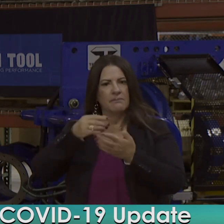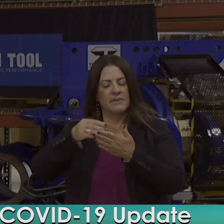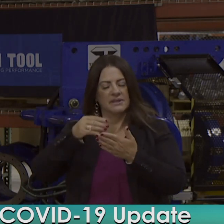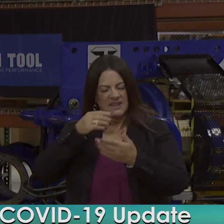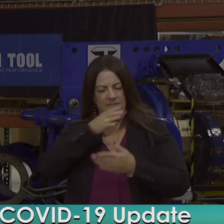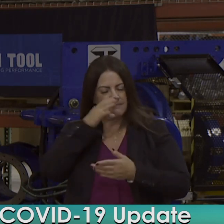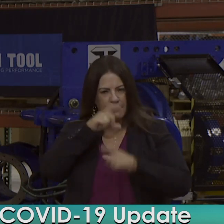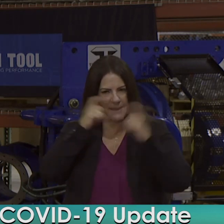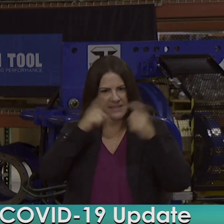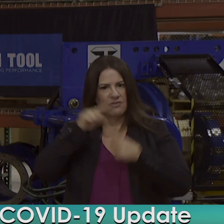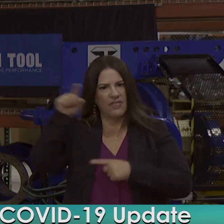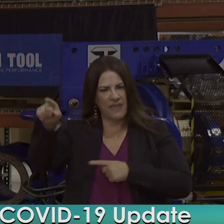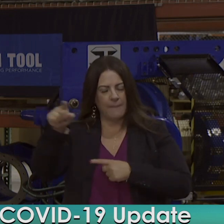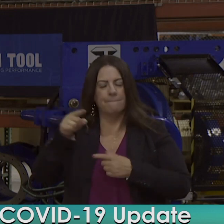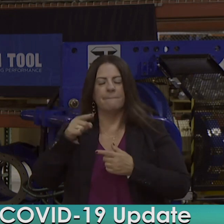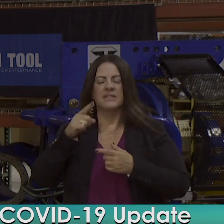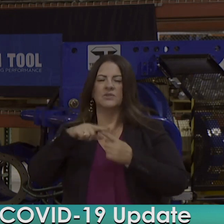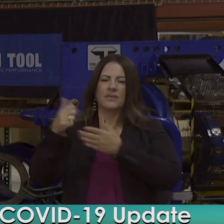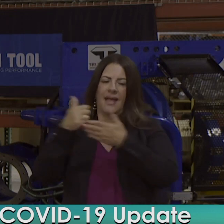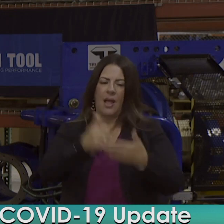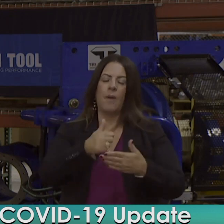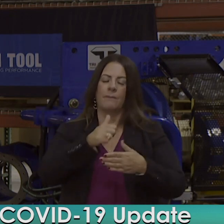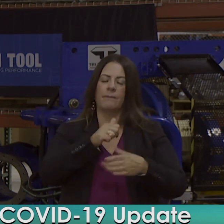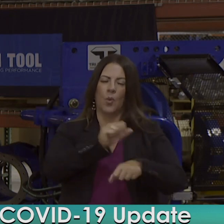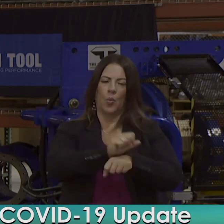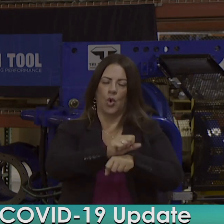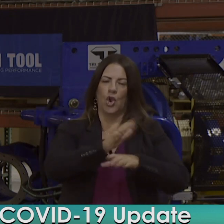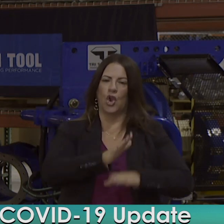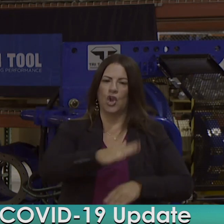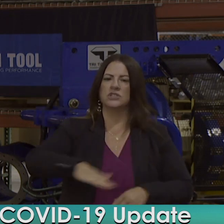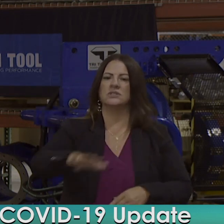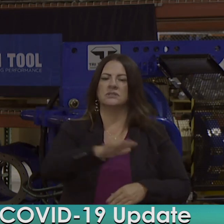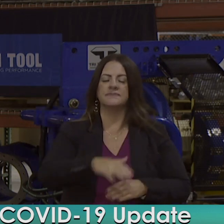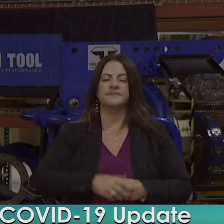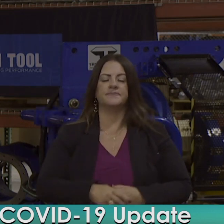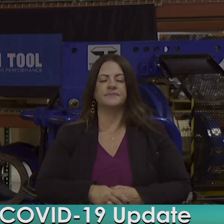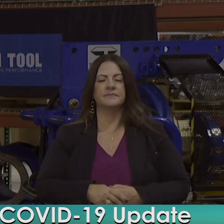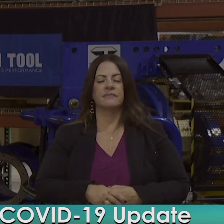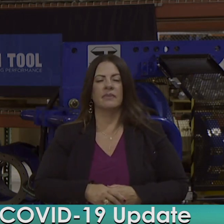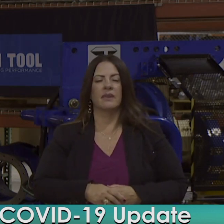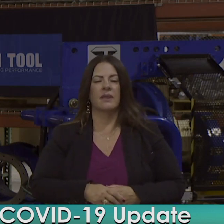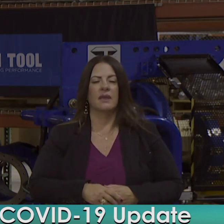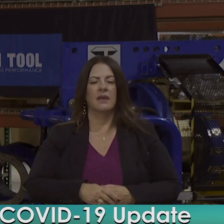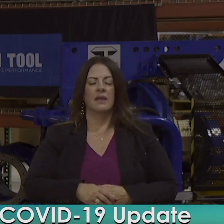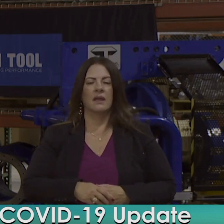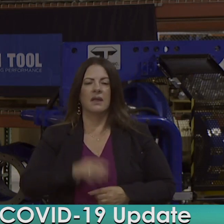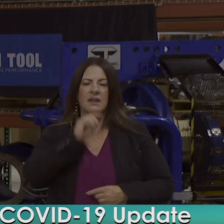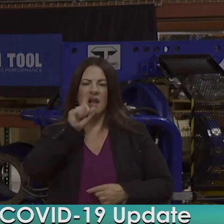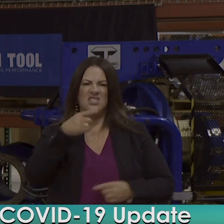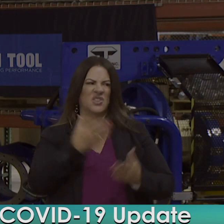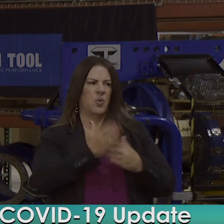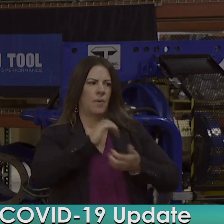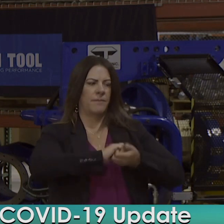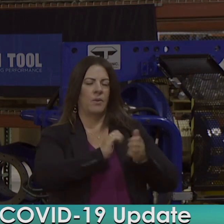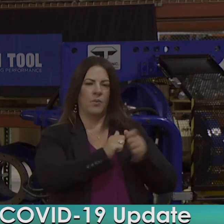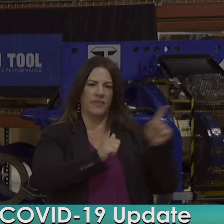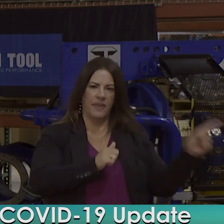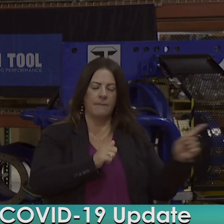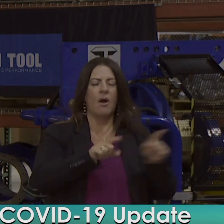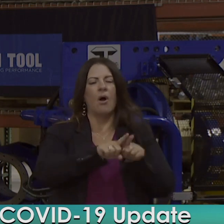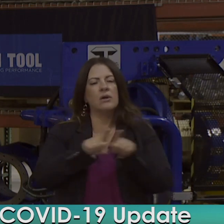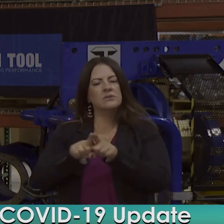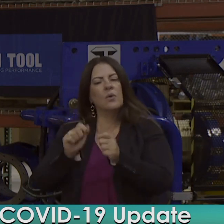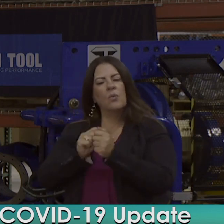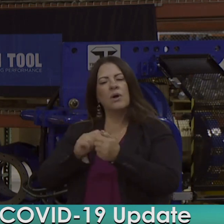well. So we've been targeting PPE in that space, not only through the CMTA partnership, but also